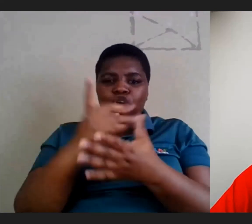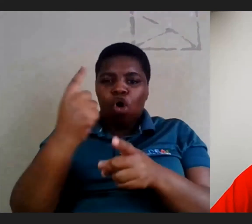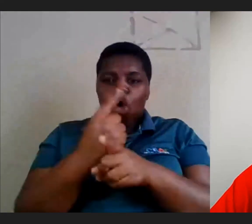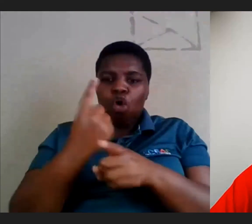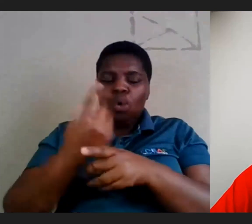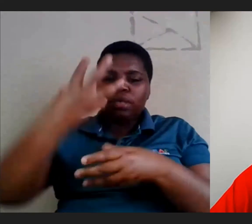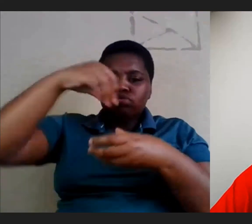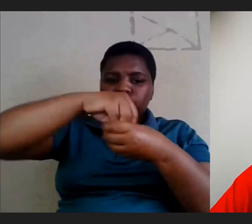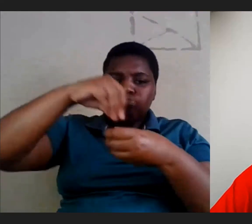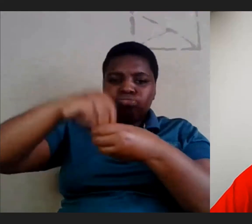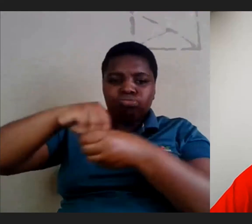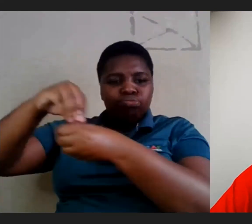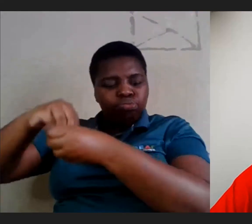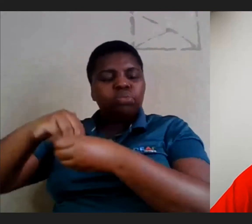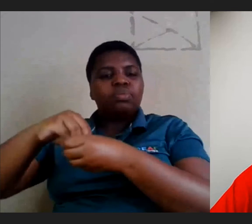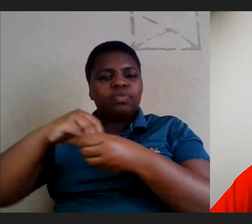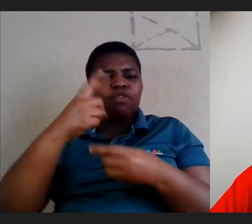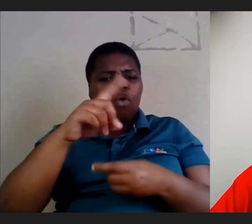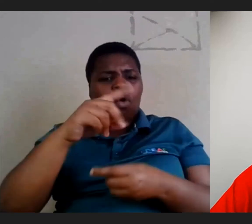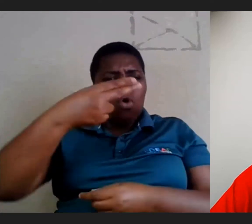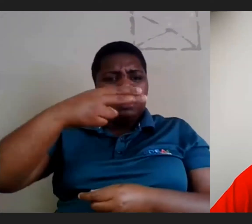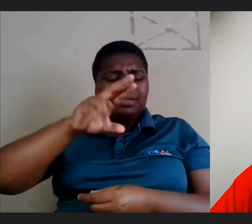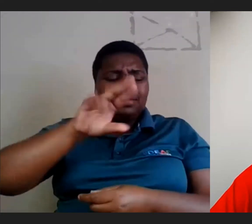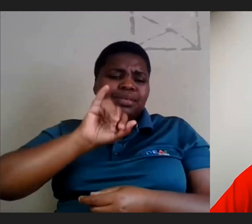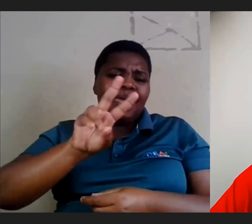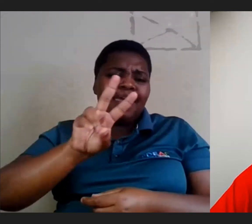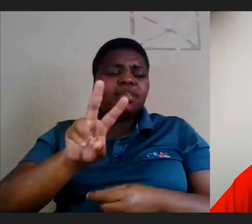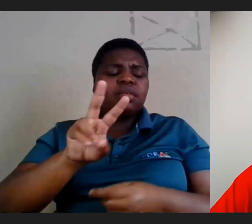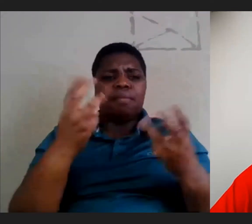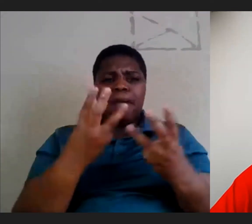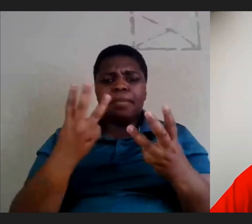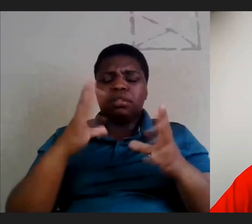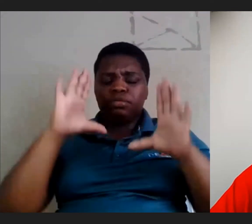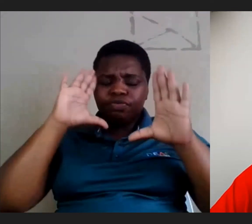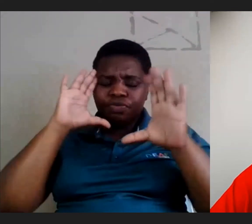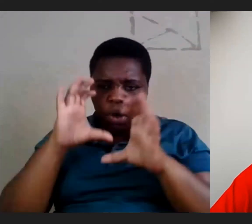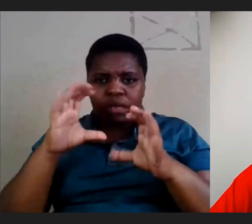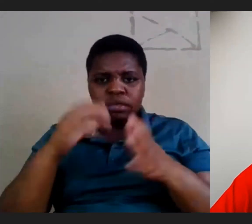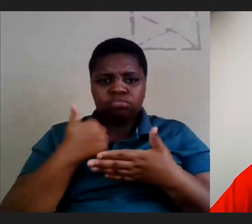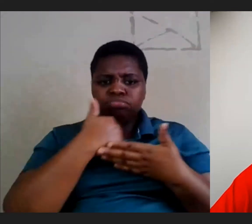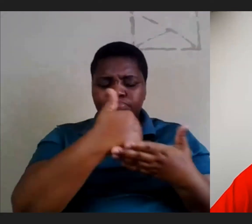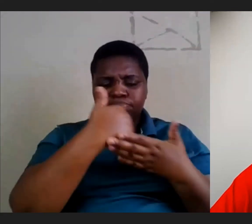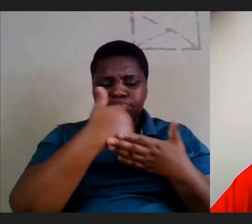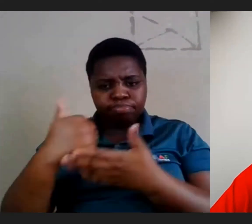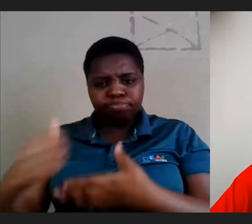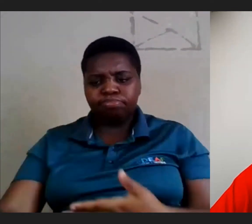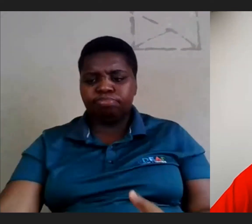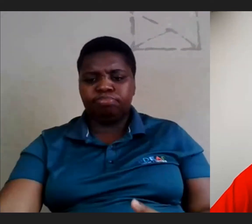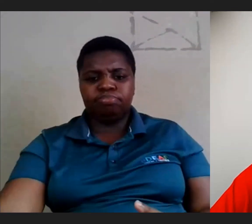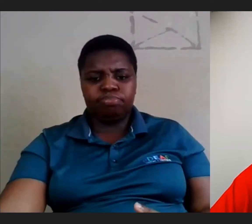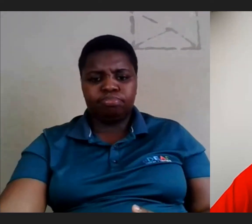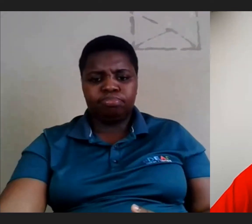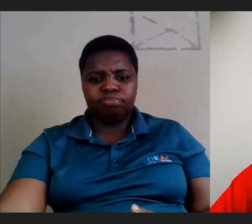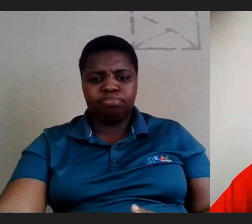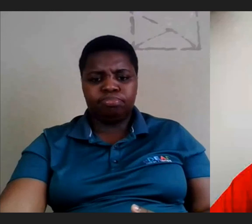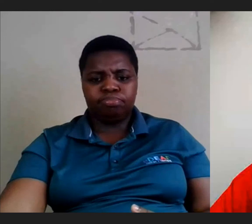to HIV/AIDS among individuals with spinal cord injuries. So I'd